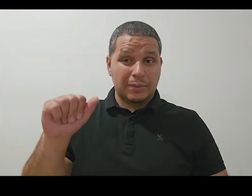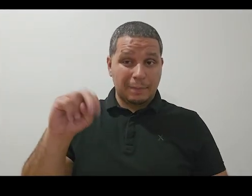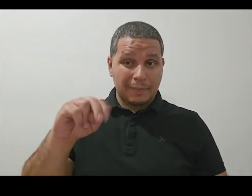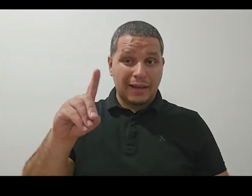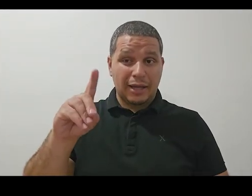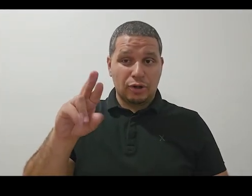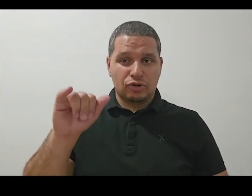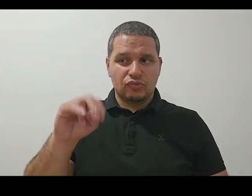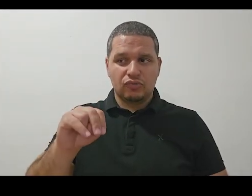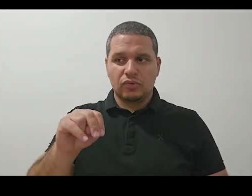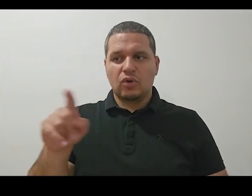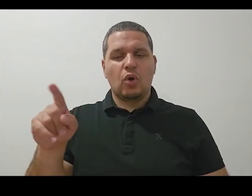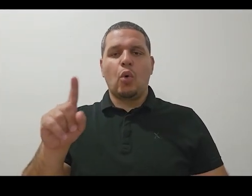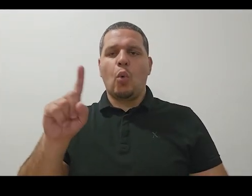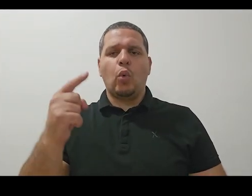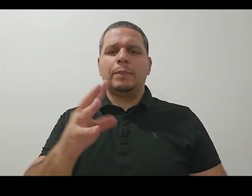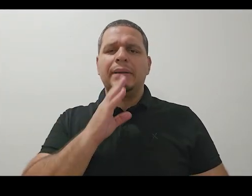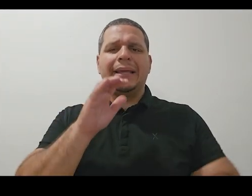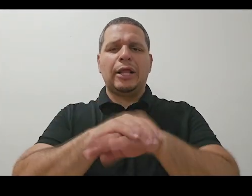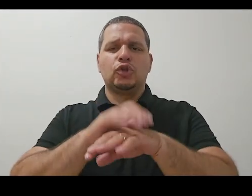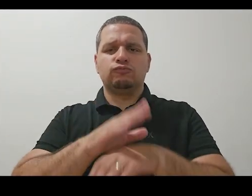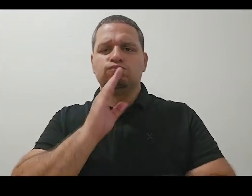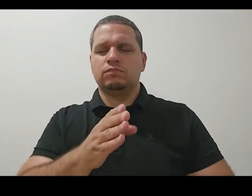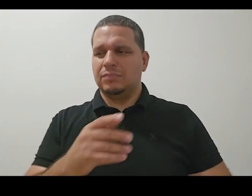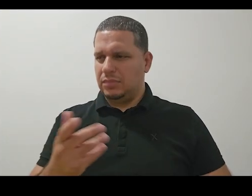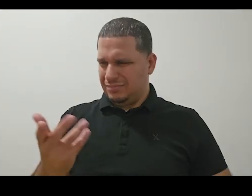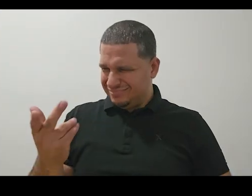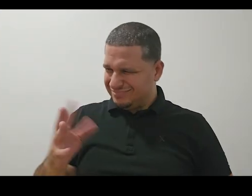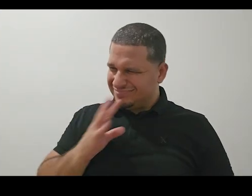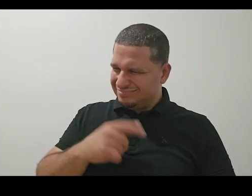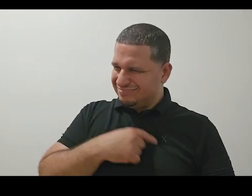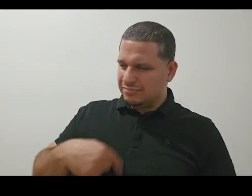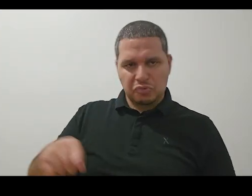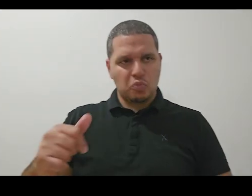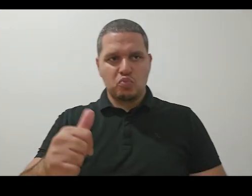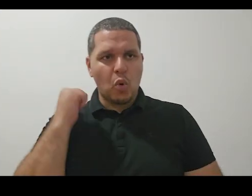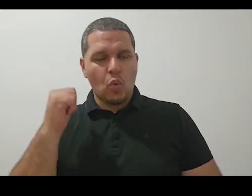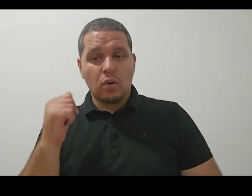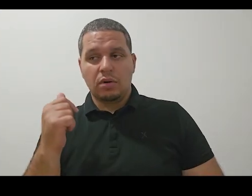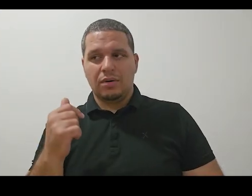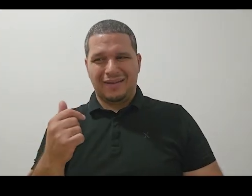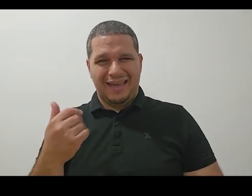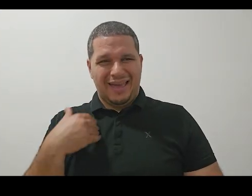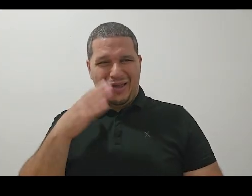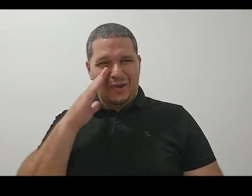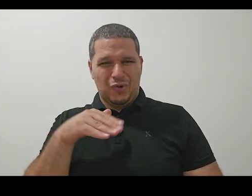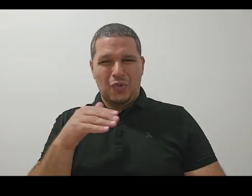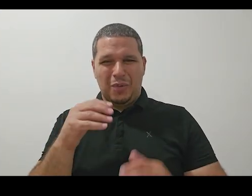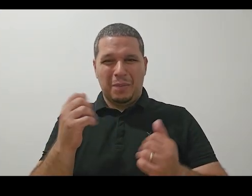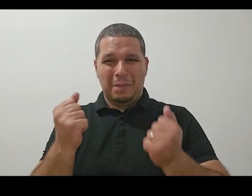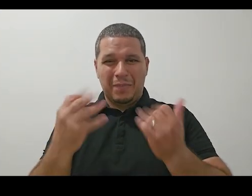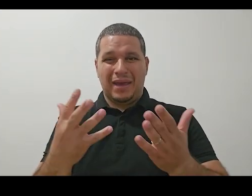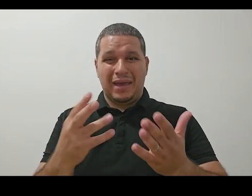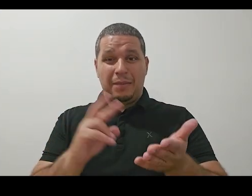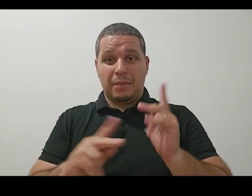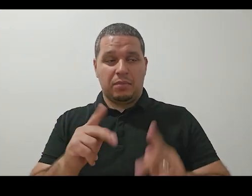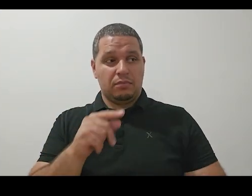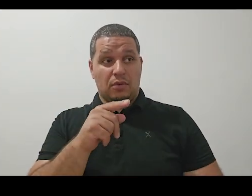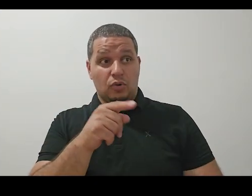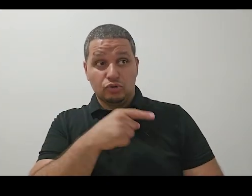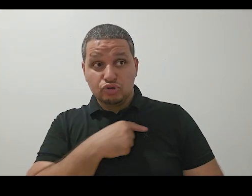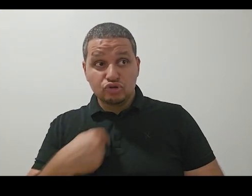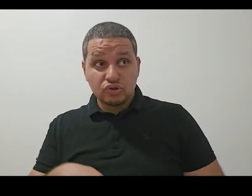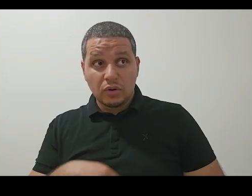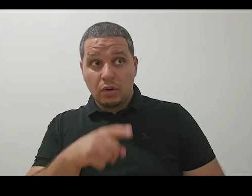Mandarin, and they insist on speaking only English to me. And there are probably plenty of people who purposely did not choose me